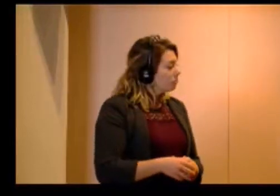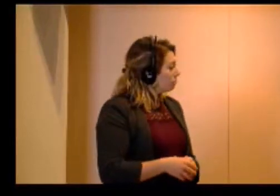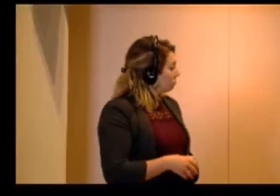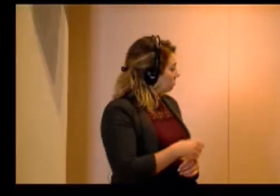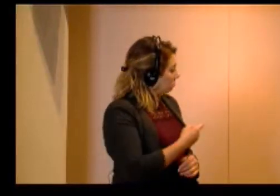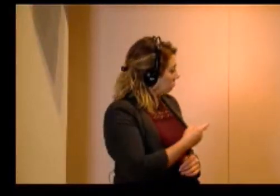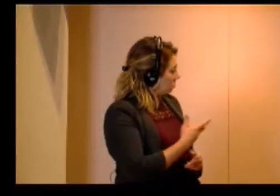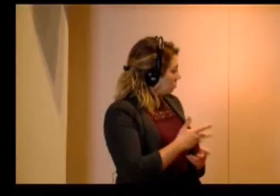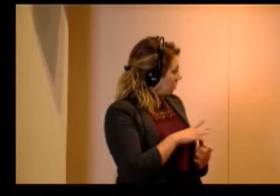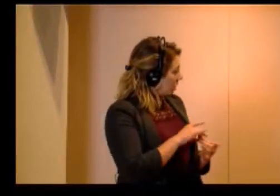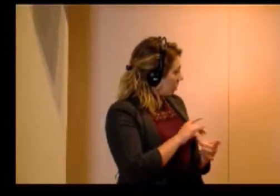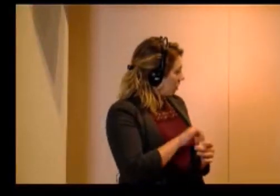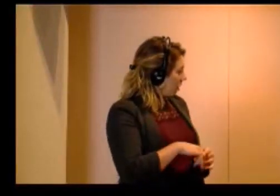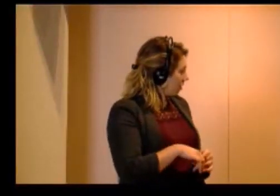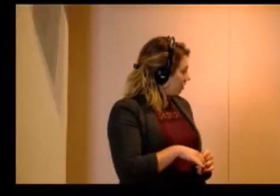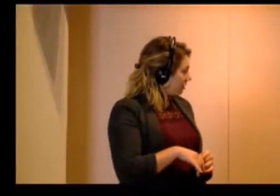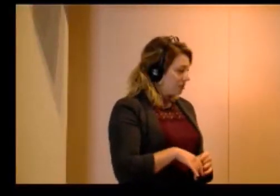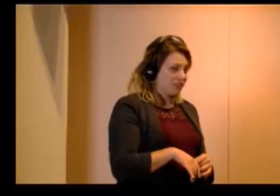that?